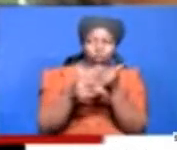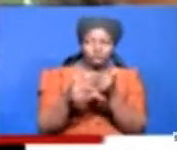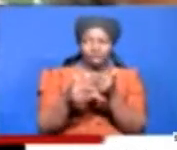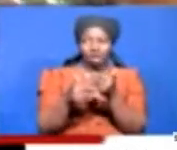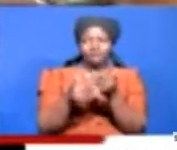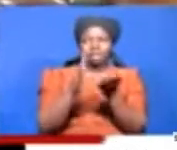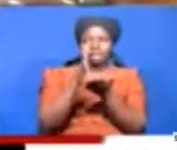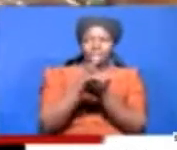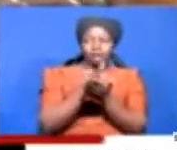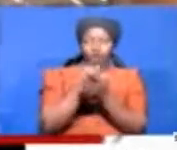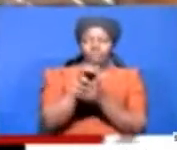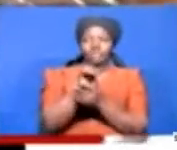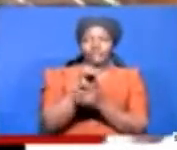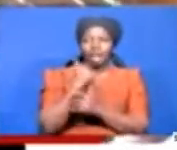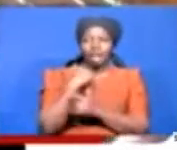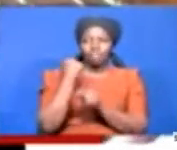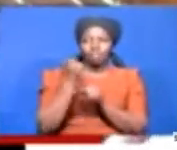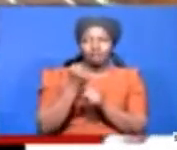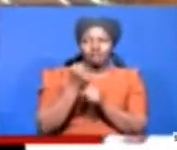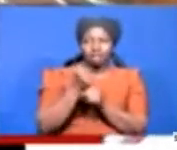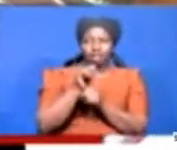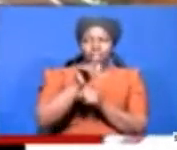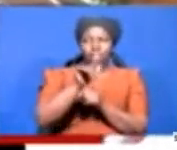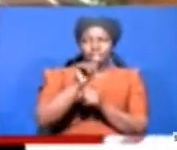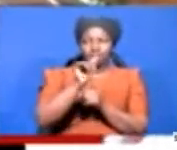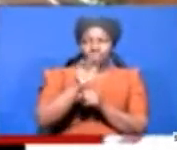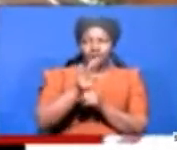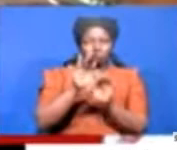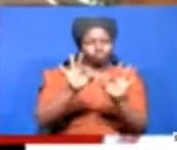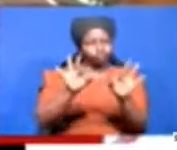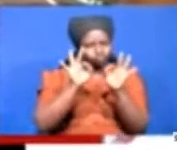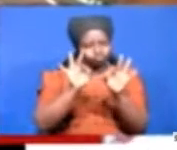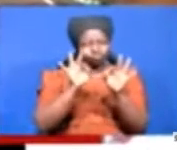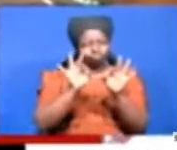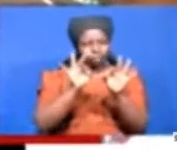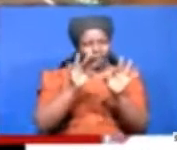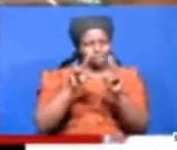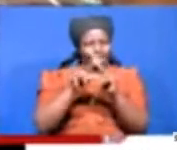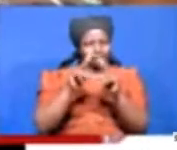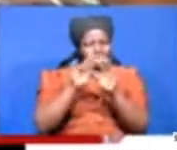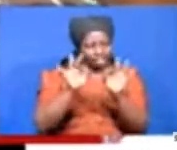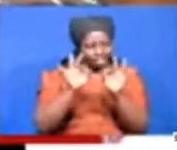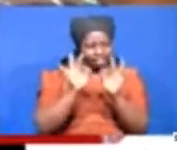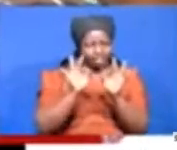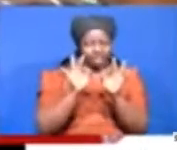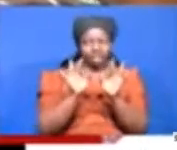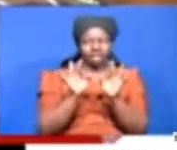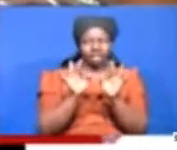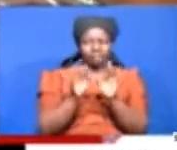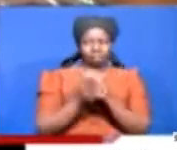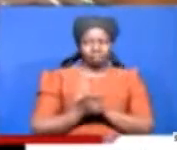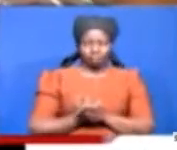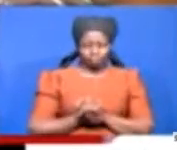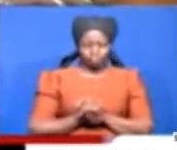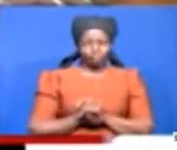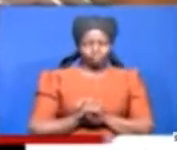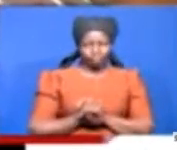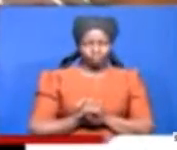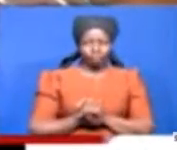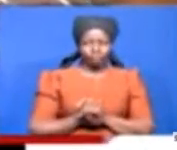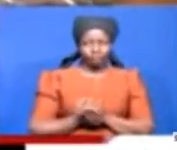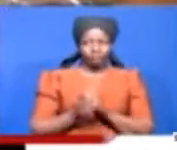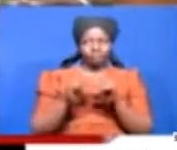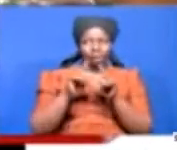some of them have done laboratories out of this world. You can also overdo it. Some of them have overdone it, but I don't